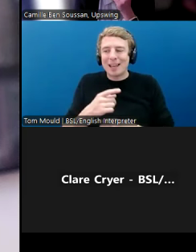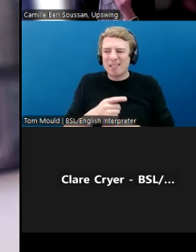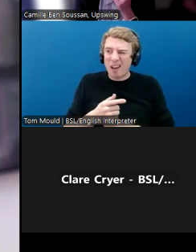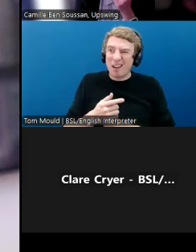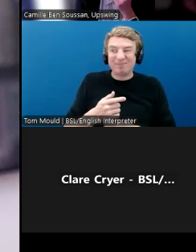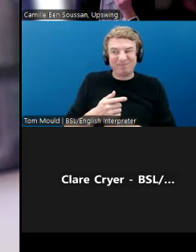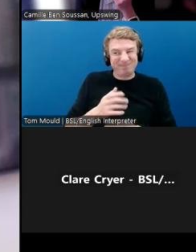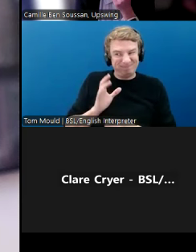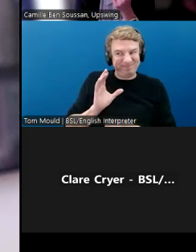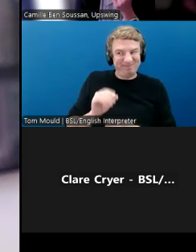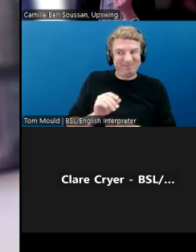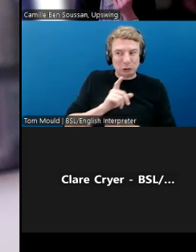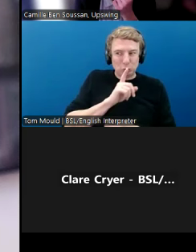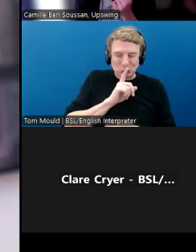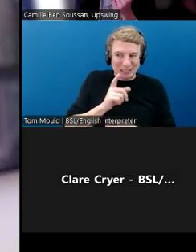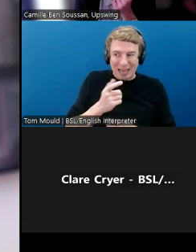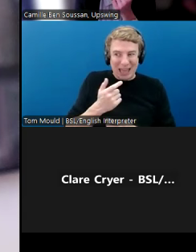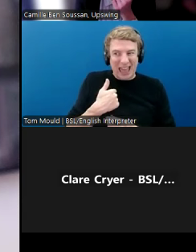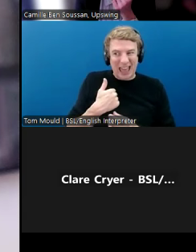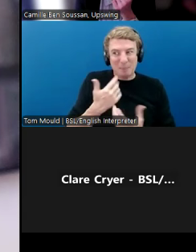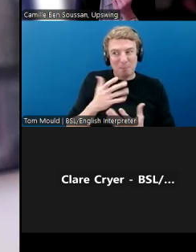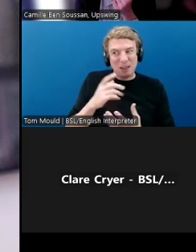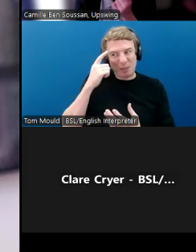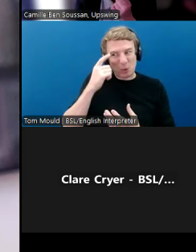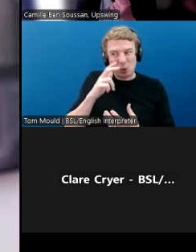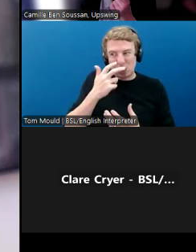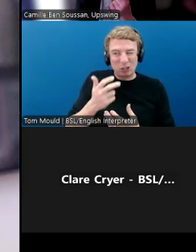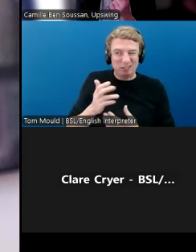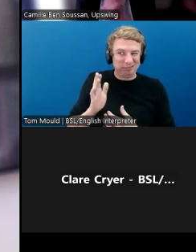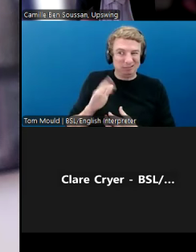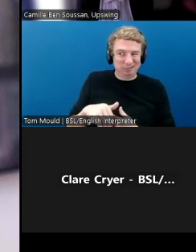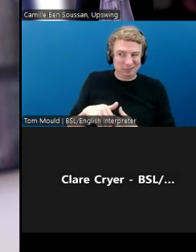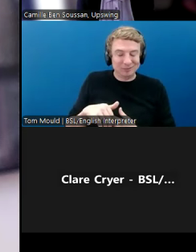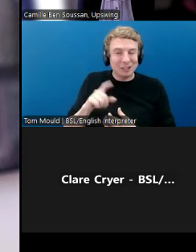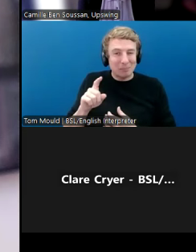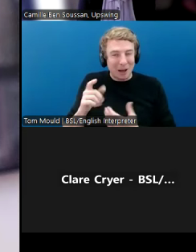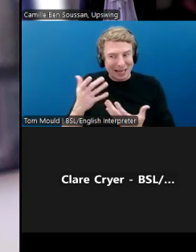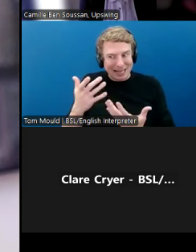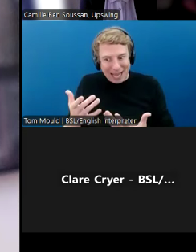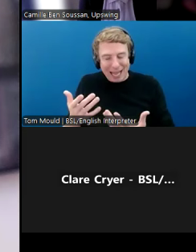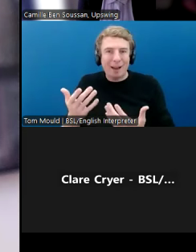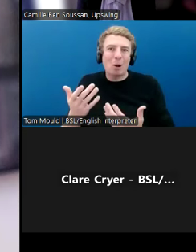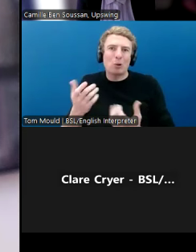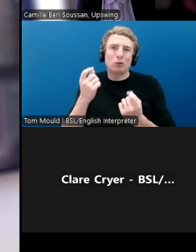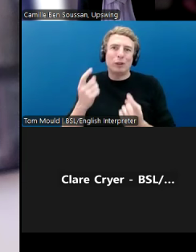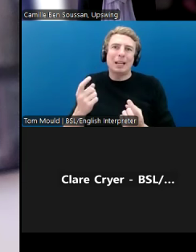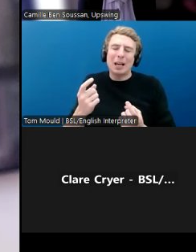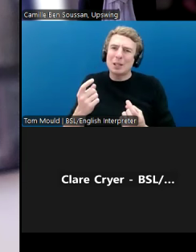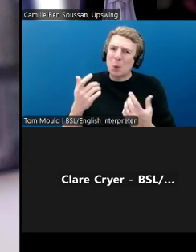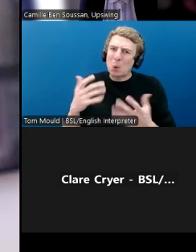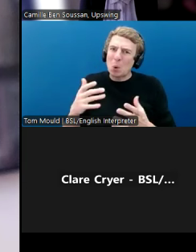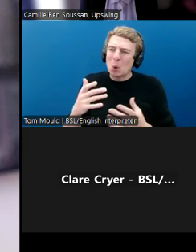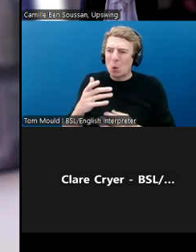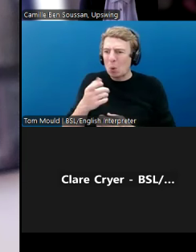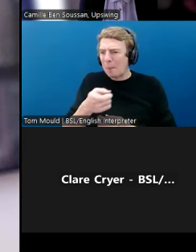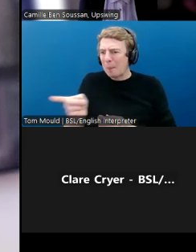very reticent of a circus company coming. But through circus, she realized she had been underestimating the people in her